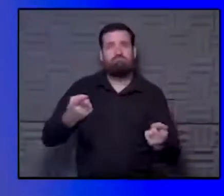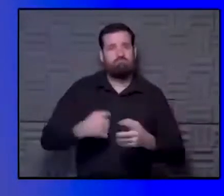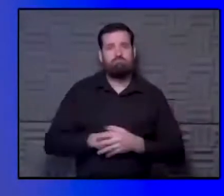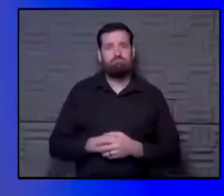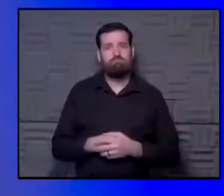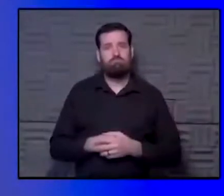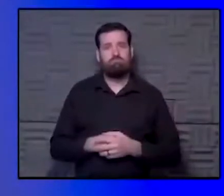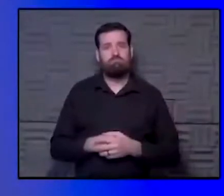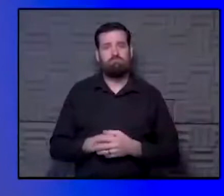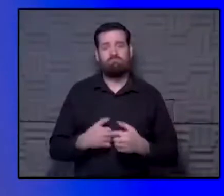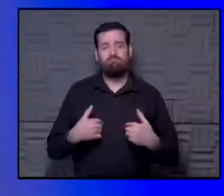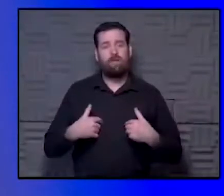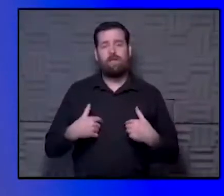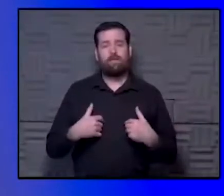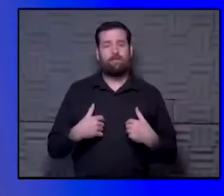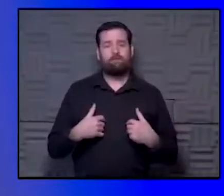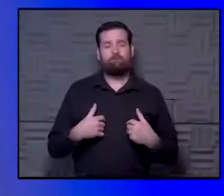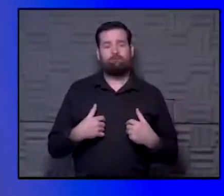And